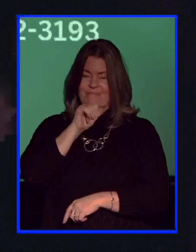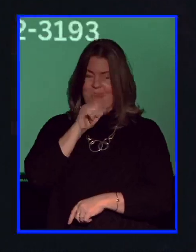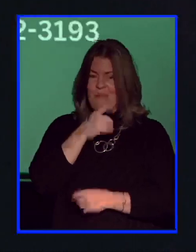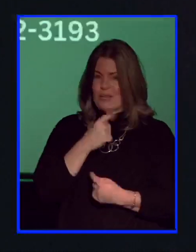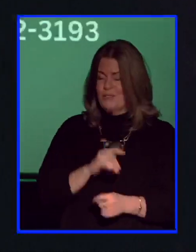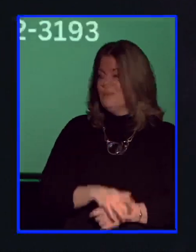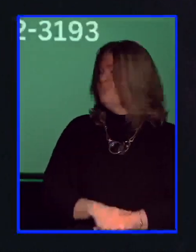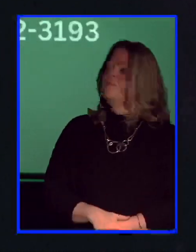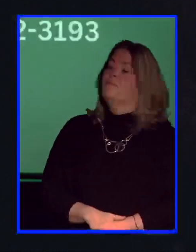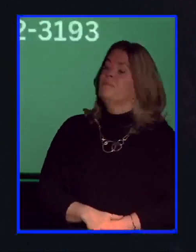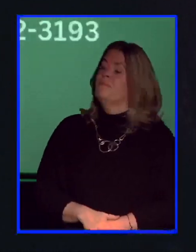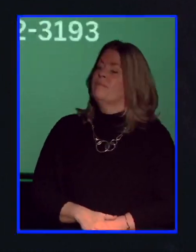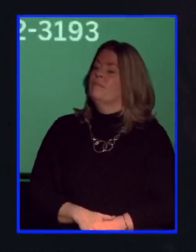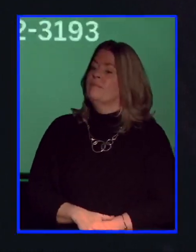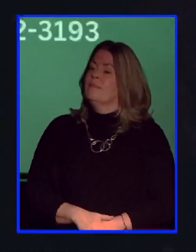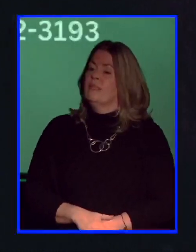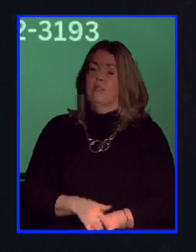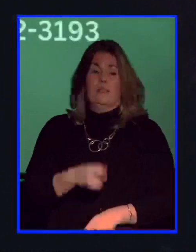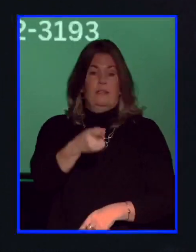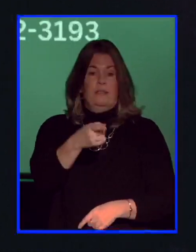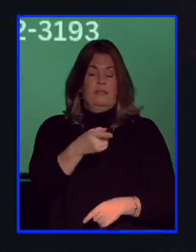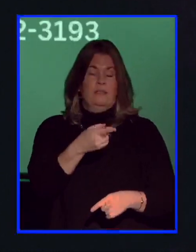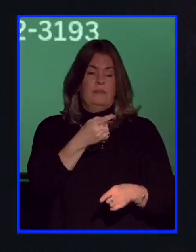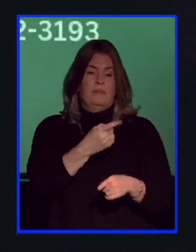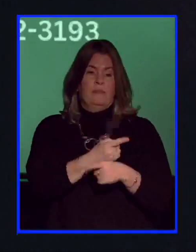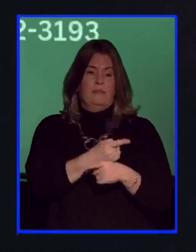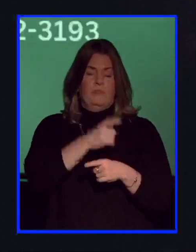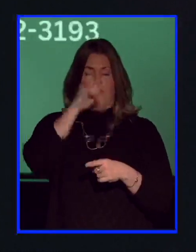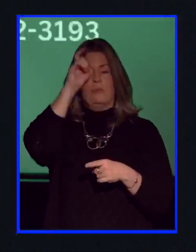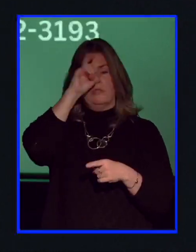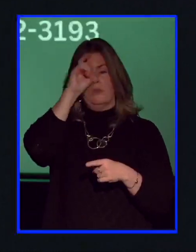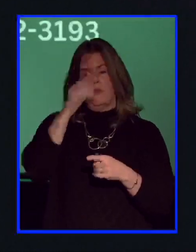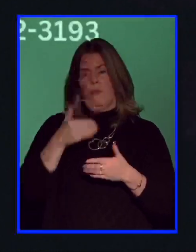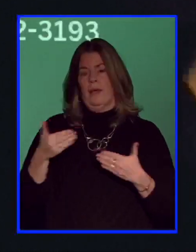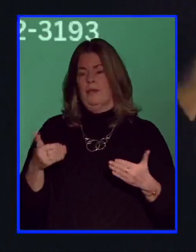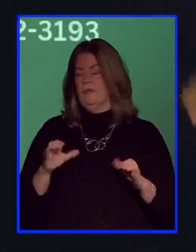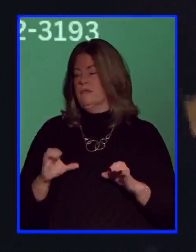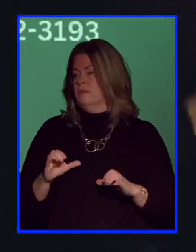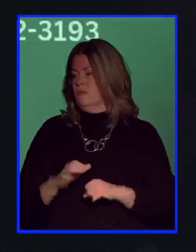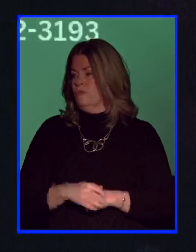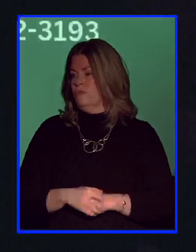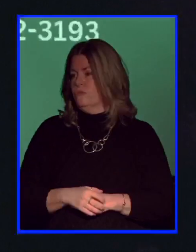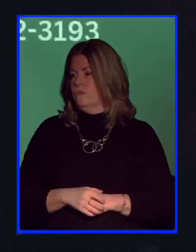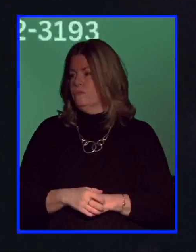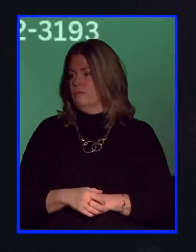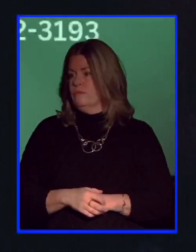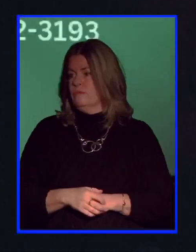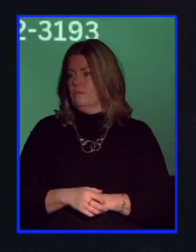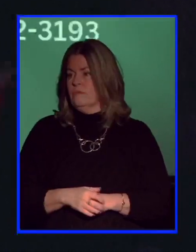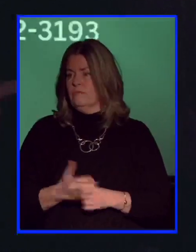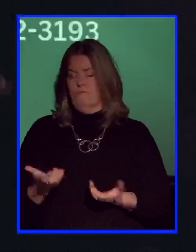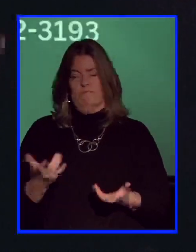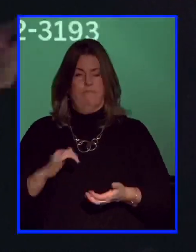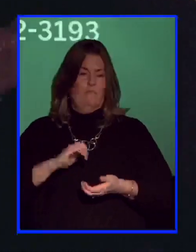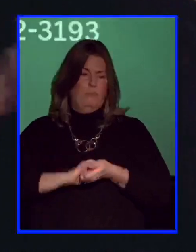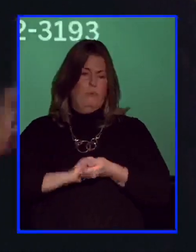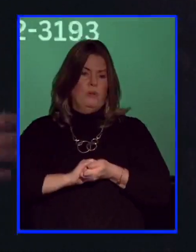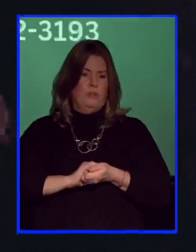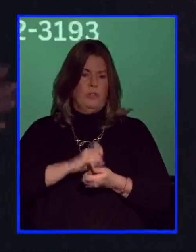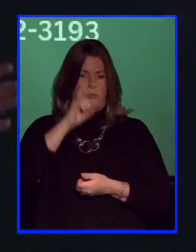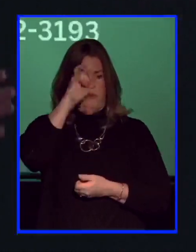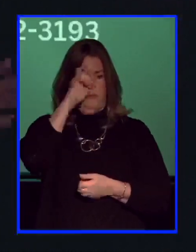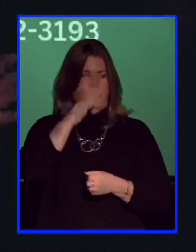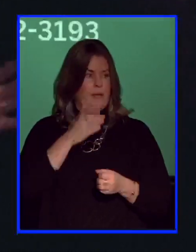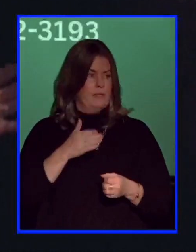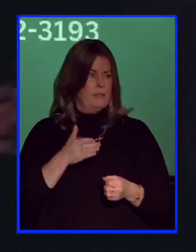bottom line, that's a really wise thing to do, and there are some areas where it may really make sense for us to partner. And by the way,